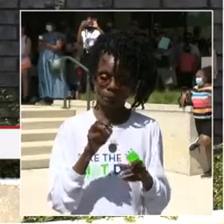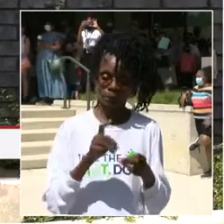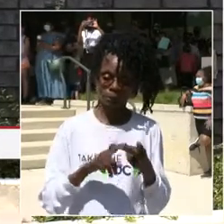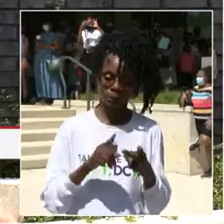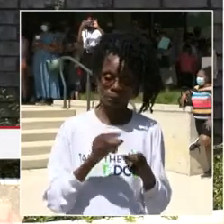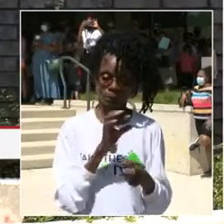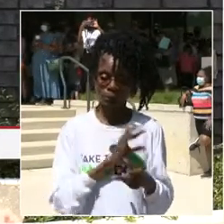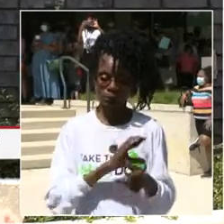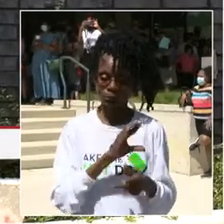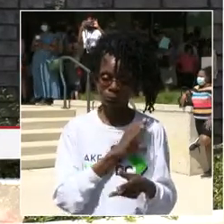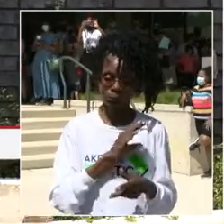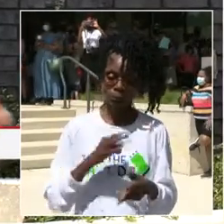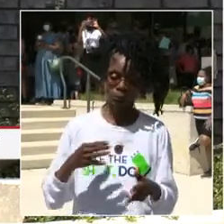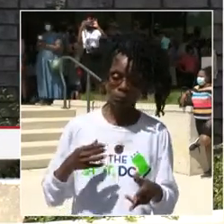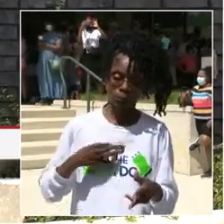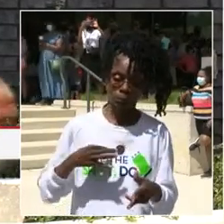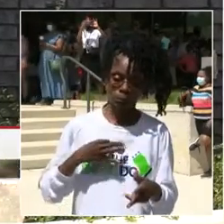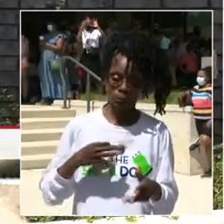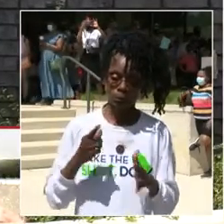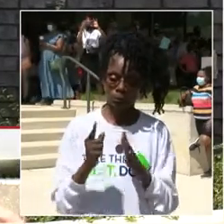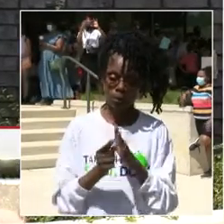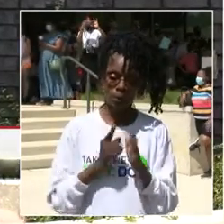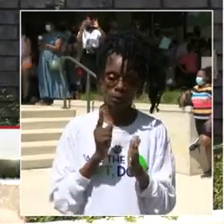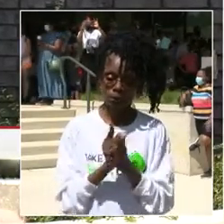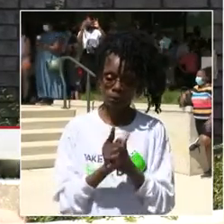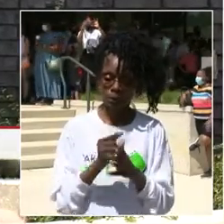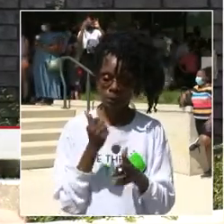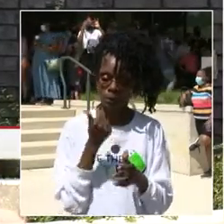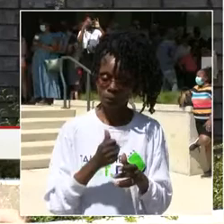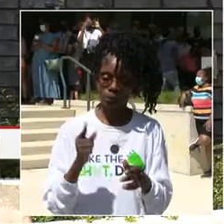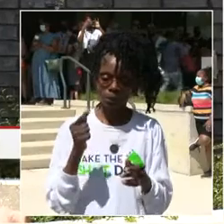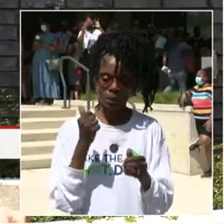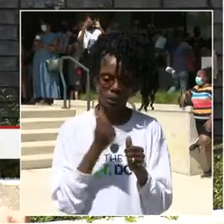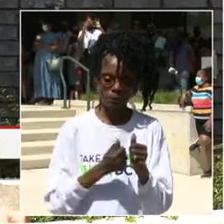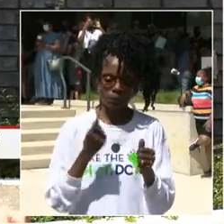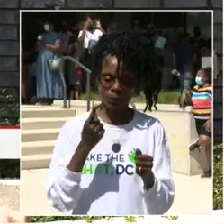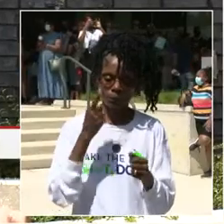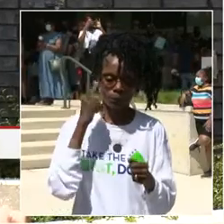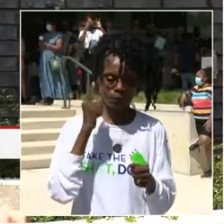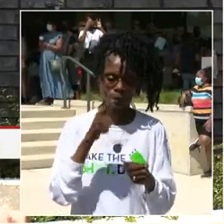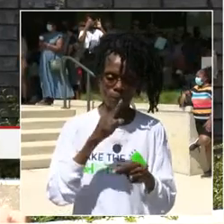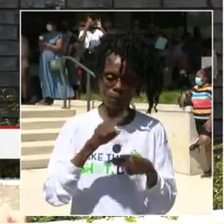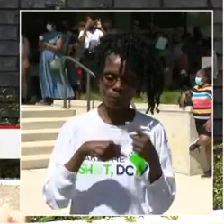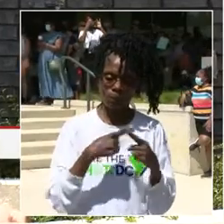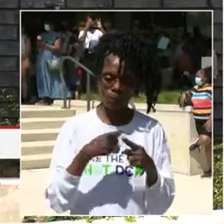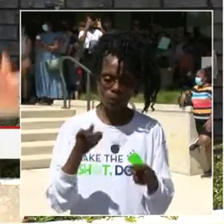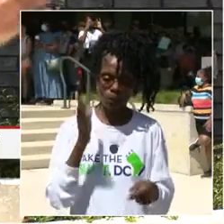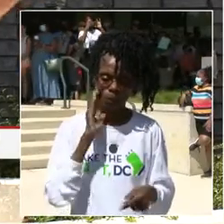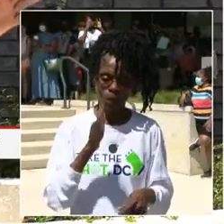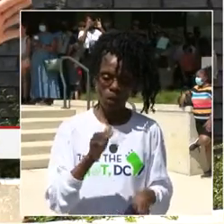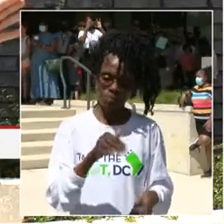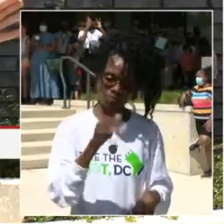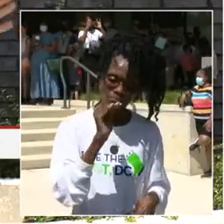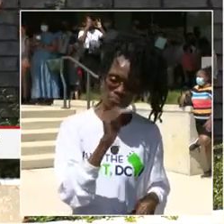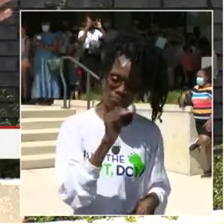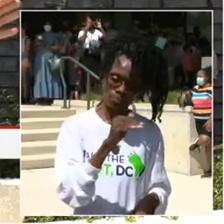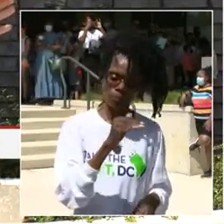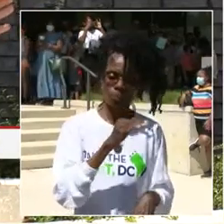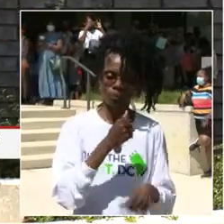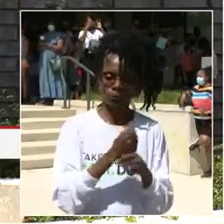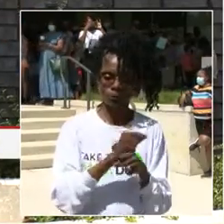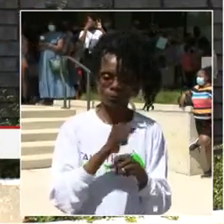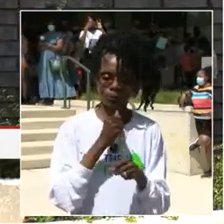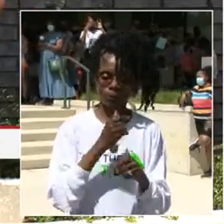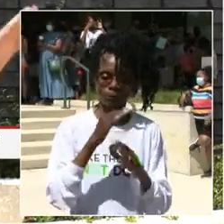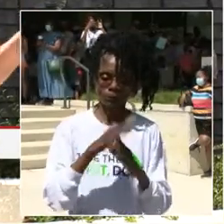their volunteer hours, any and everything that you can think of. She's on top of for the young people here. So thank you, Principal Berger,